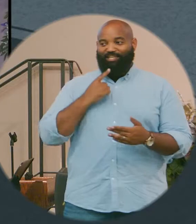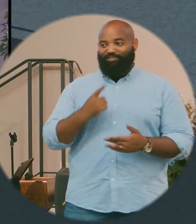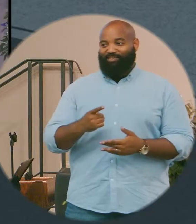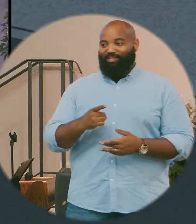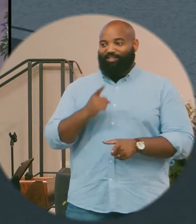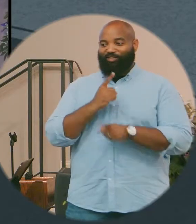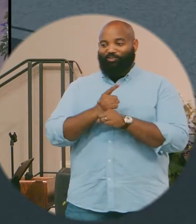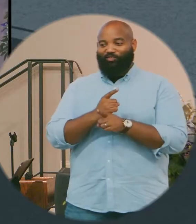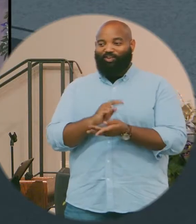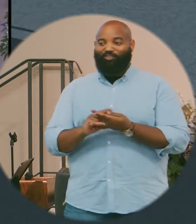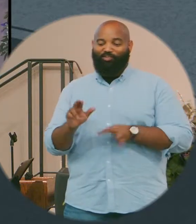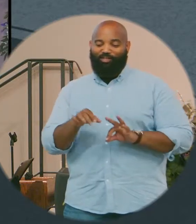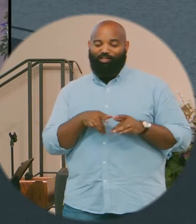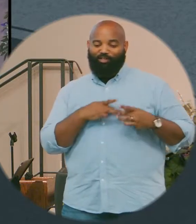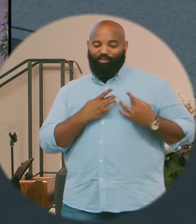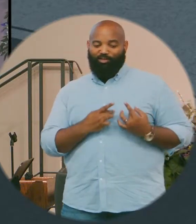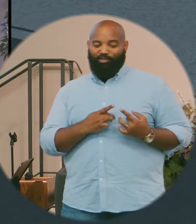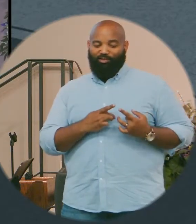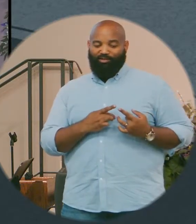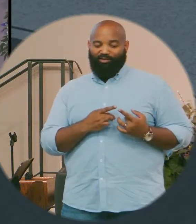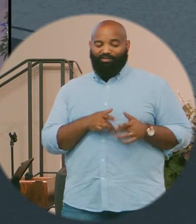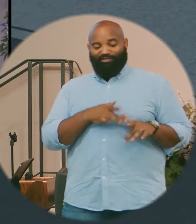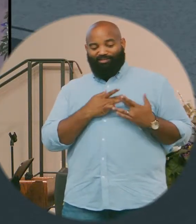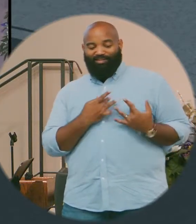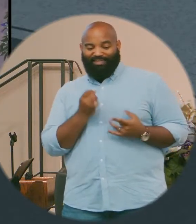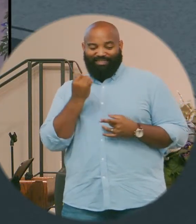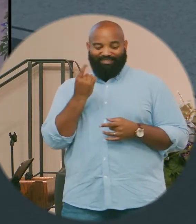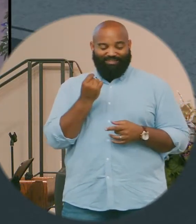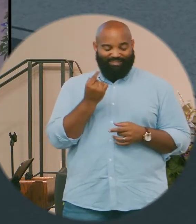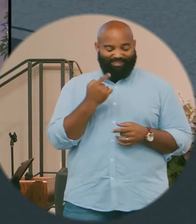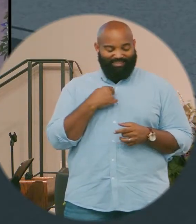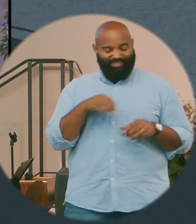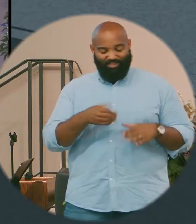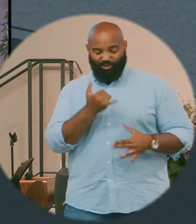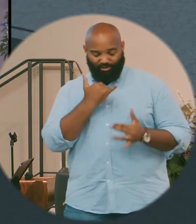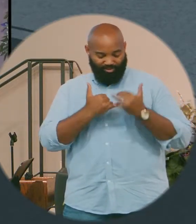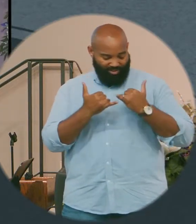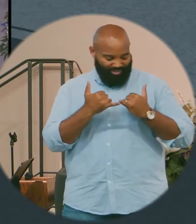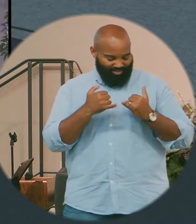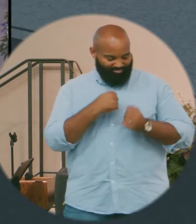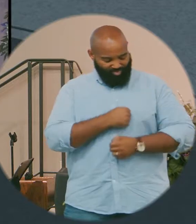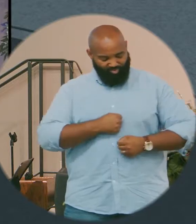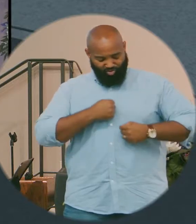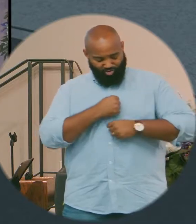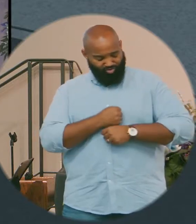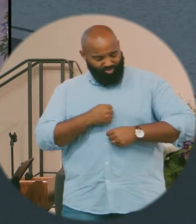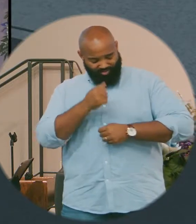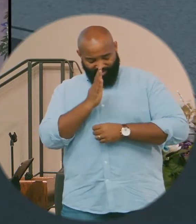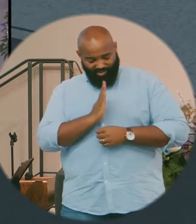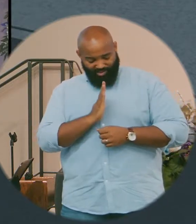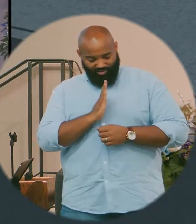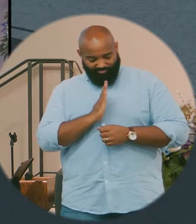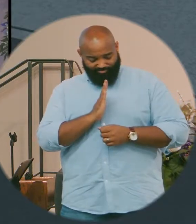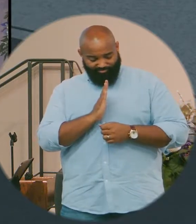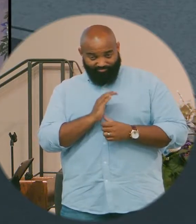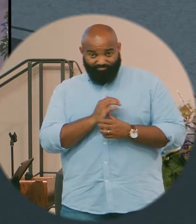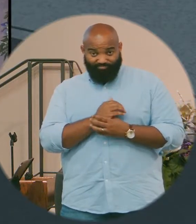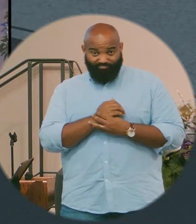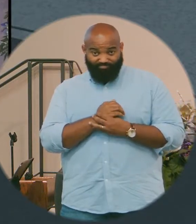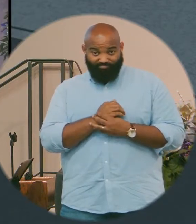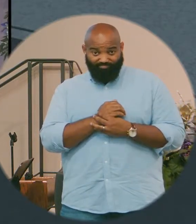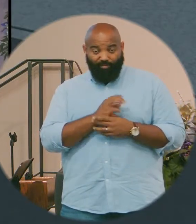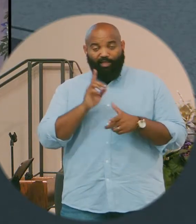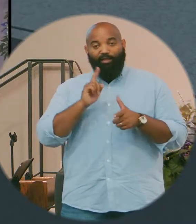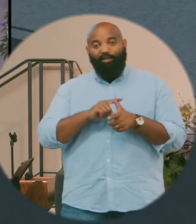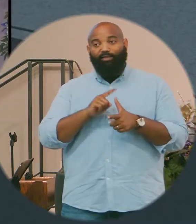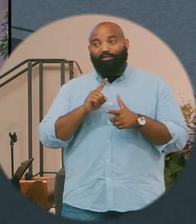a broken and contrite heart. That's a sorrowful heart. A heart that's broken over the things that breaks God's heart. And then work